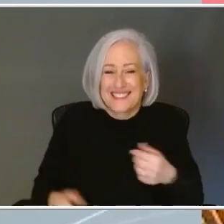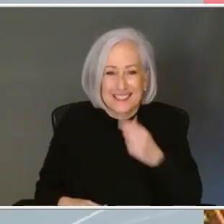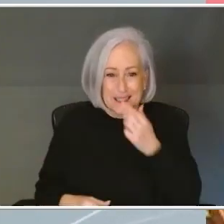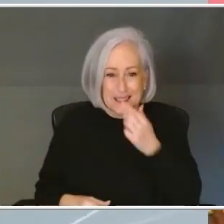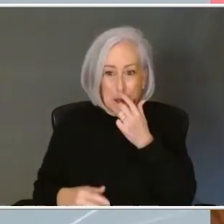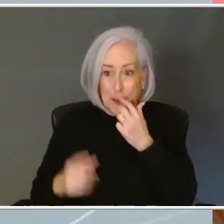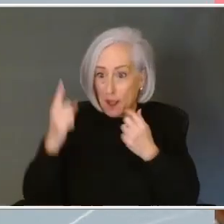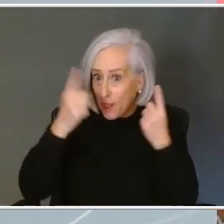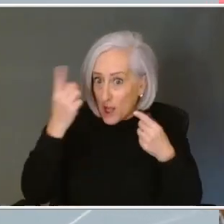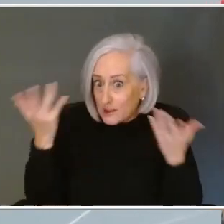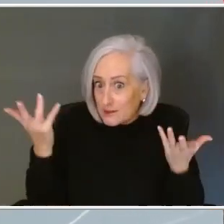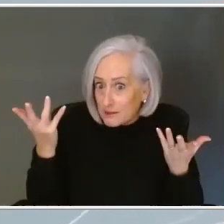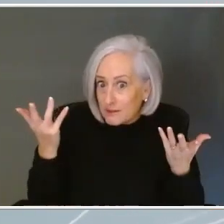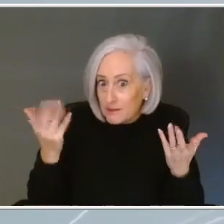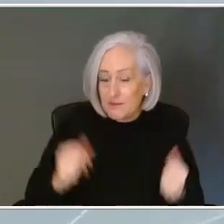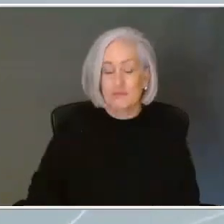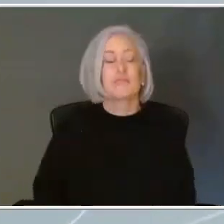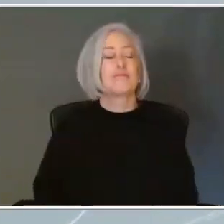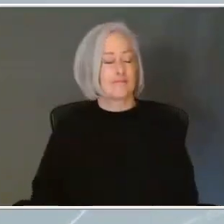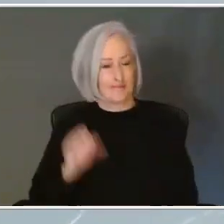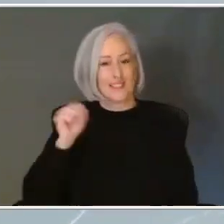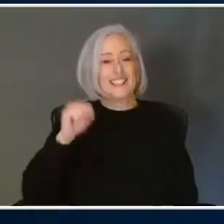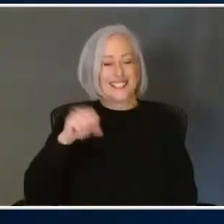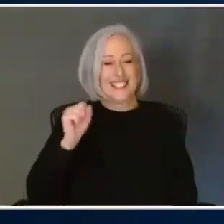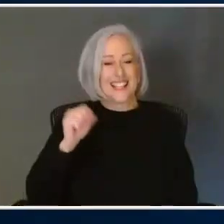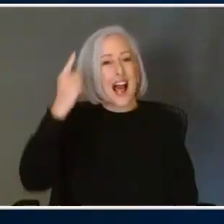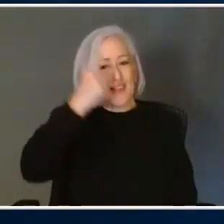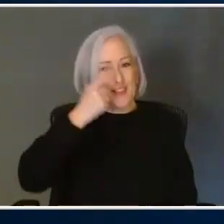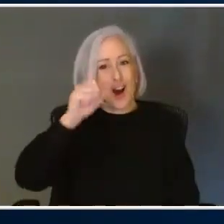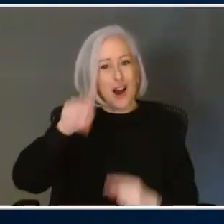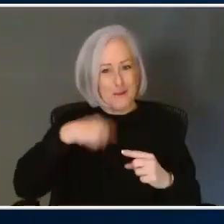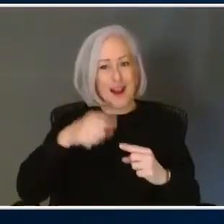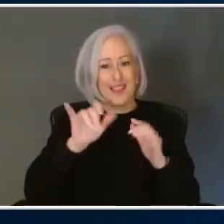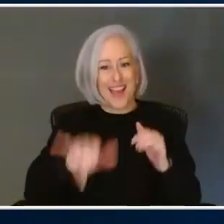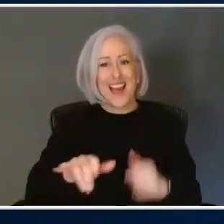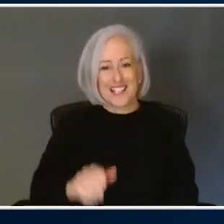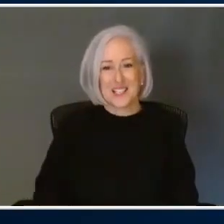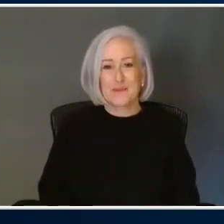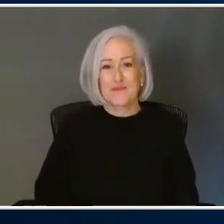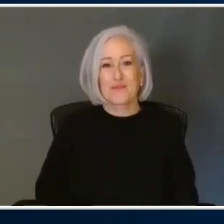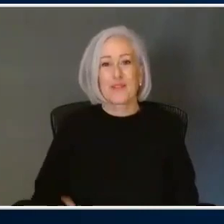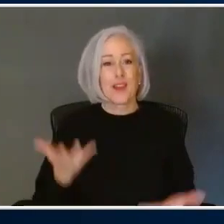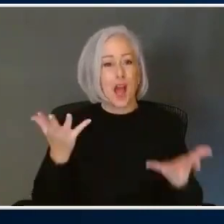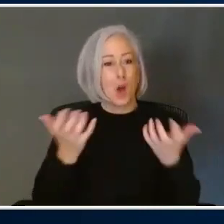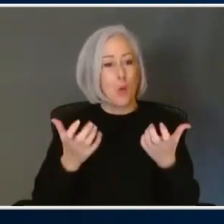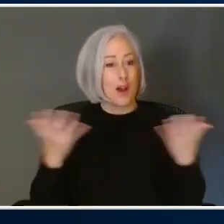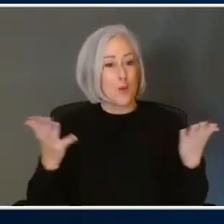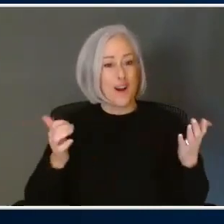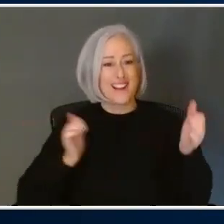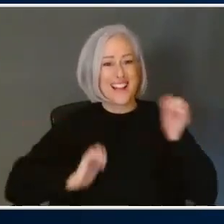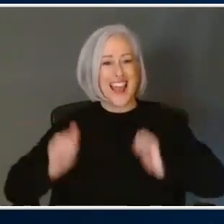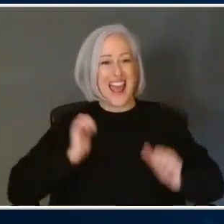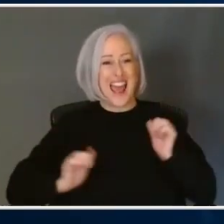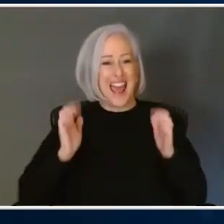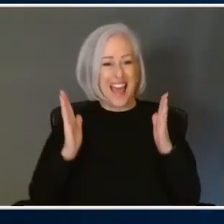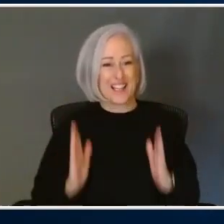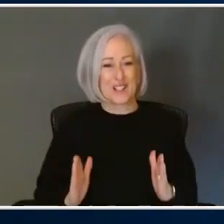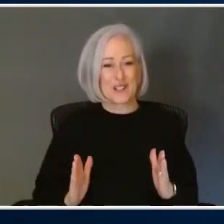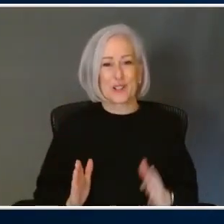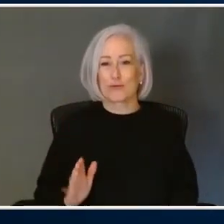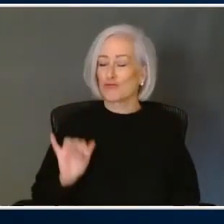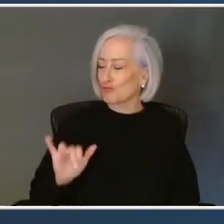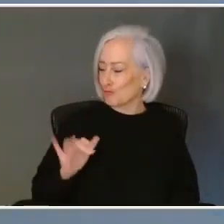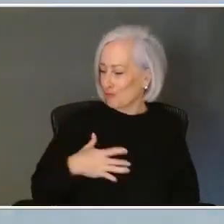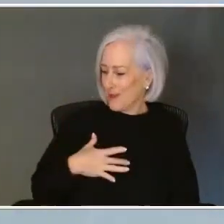that? Yeah, I've thought a lot about that, and I want to be an actor. Ooh, I like